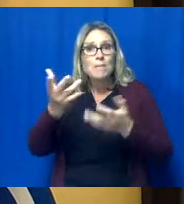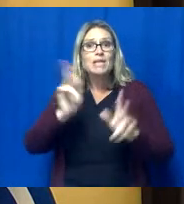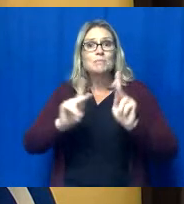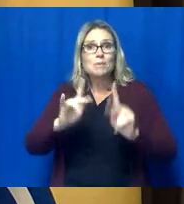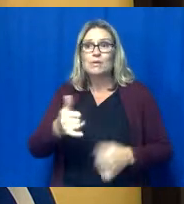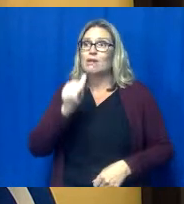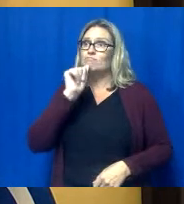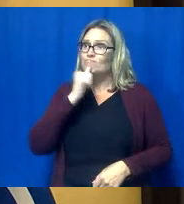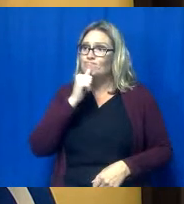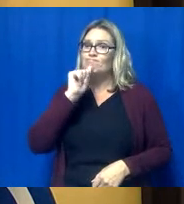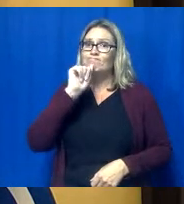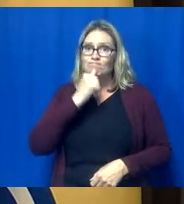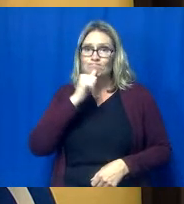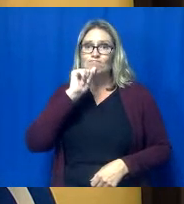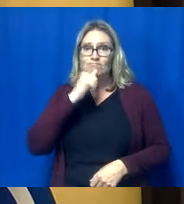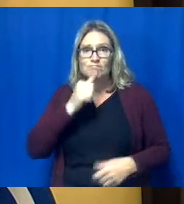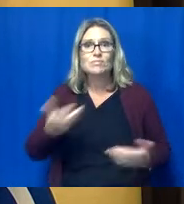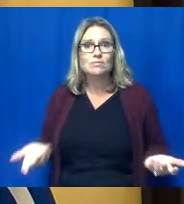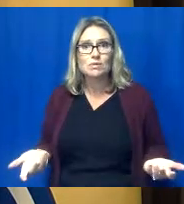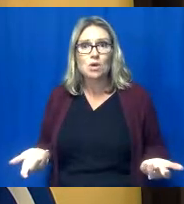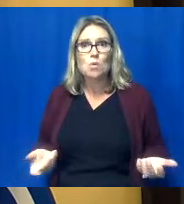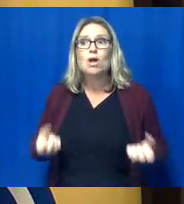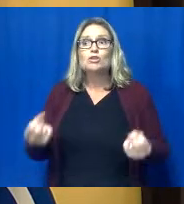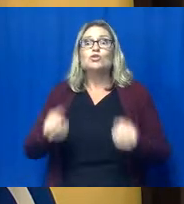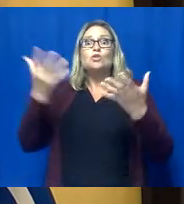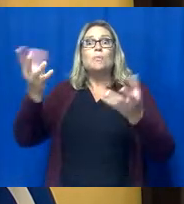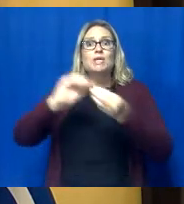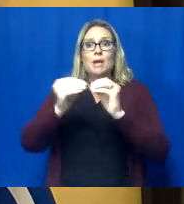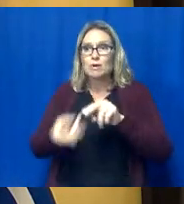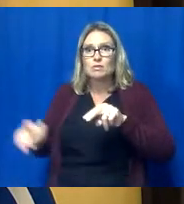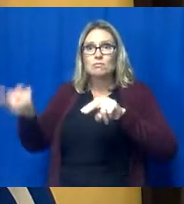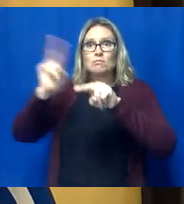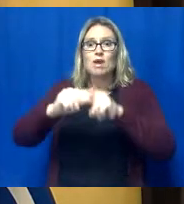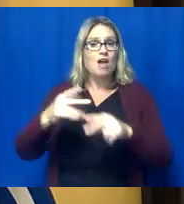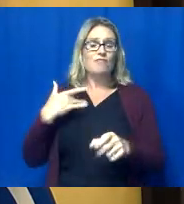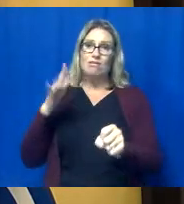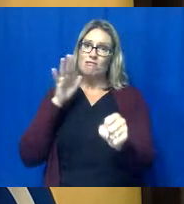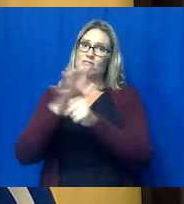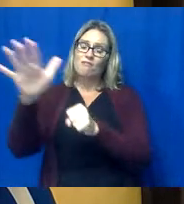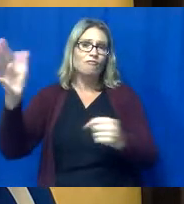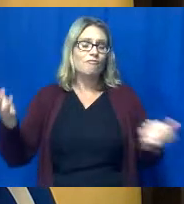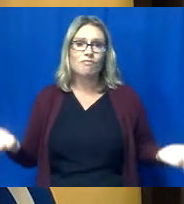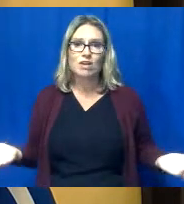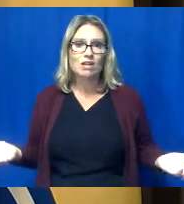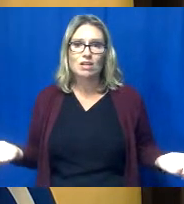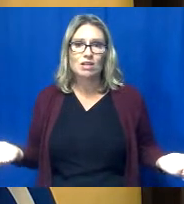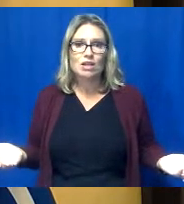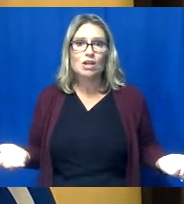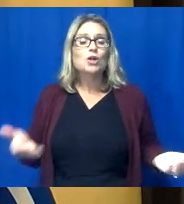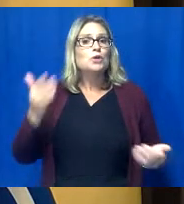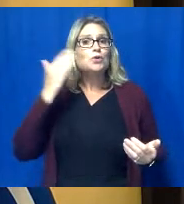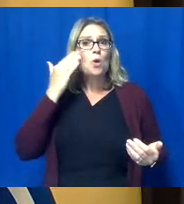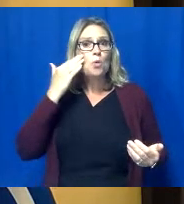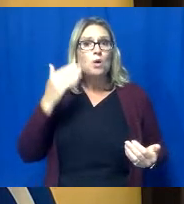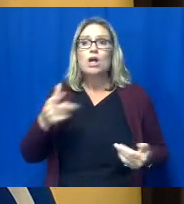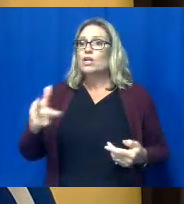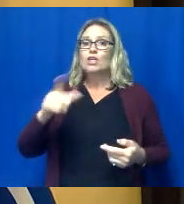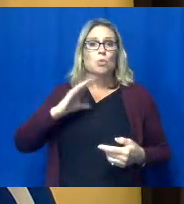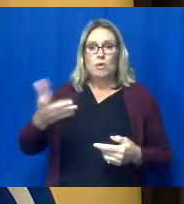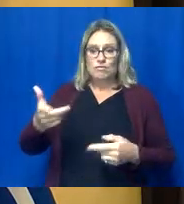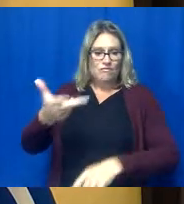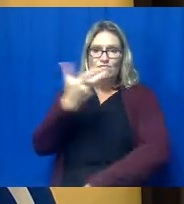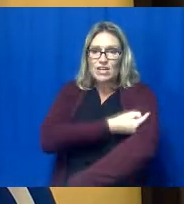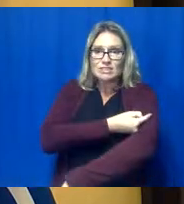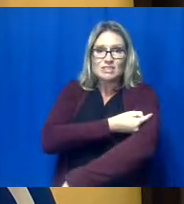the number of people that come in with COVID. The experiment is over. We know that when you are not vaccinated, you or your loved ones will get